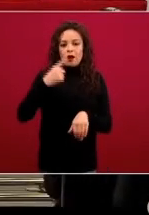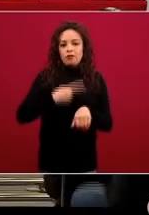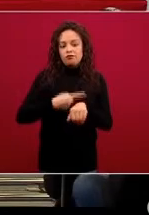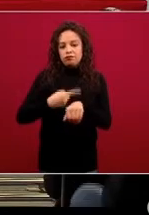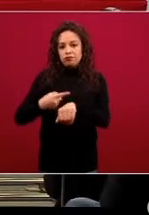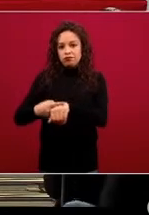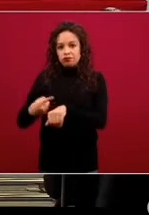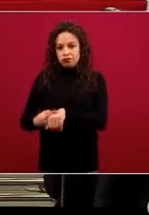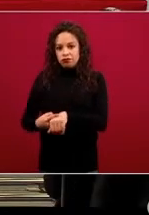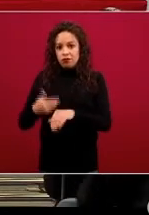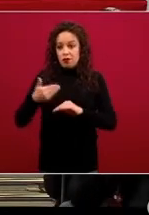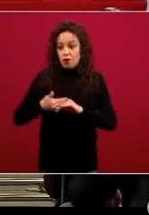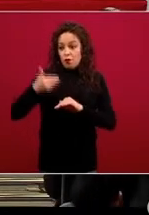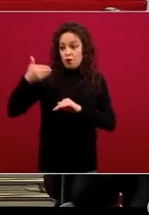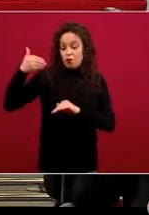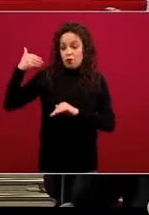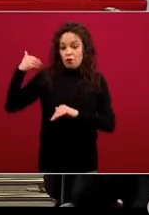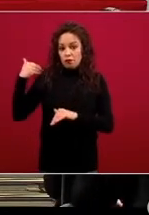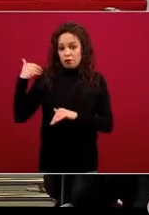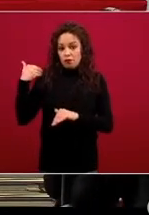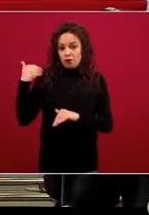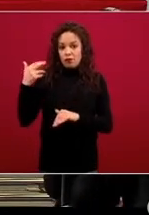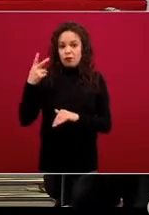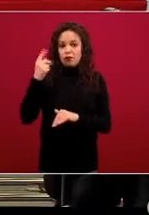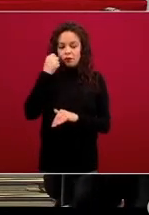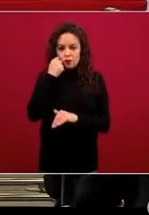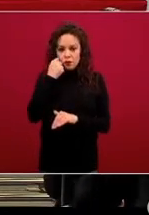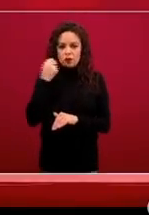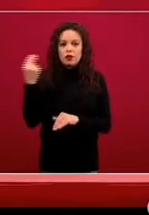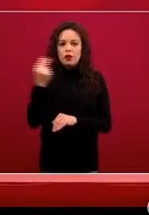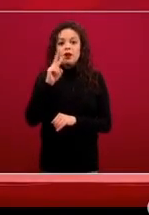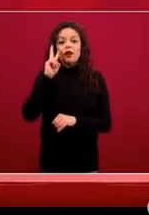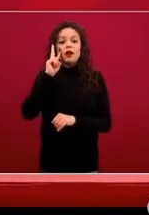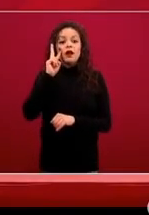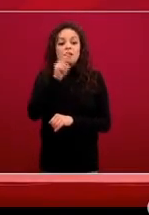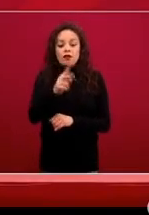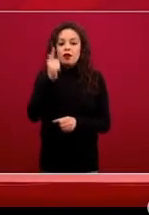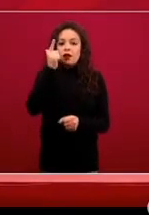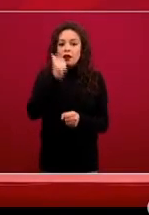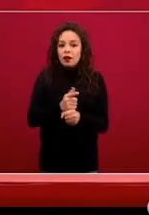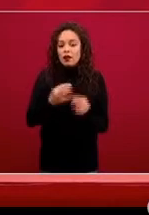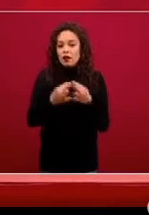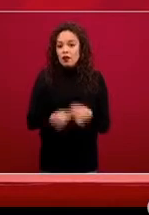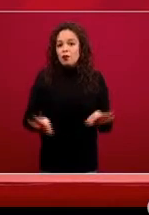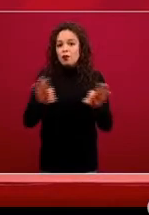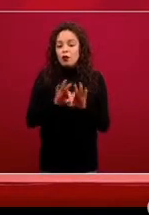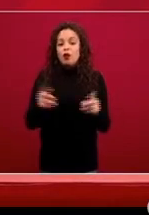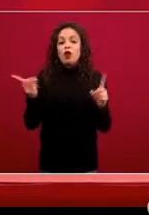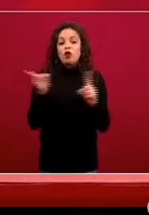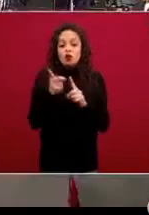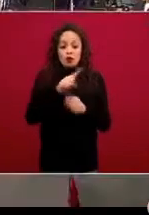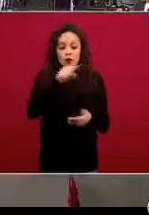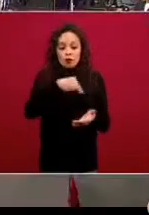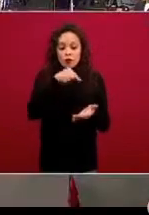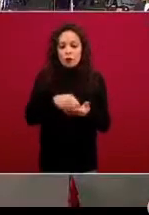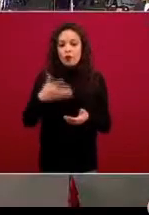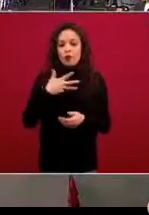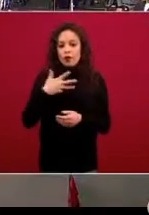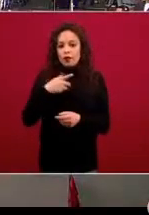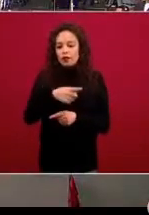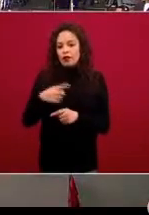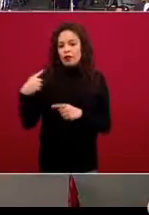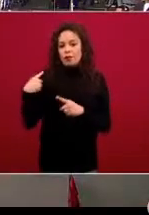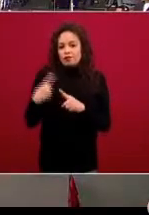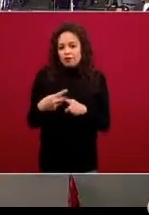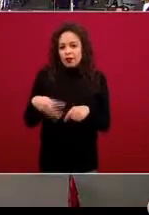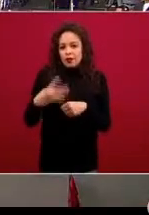of this map, to show everyone what is the relation per state and per region, what is between the